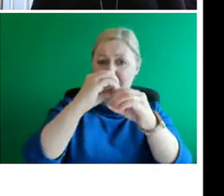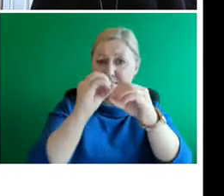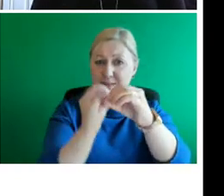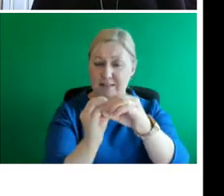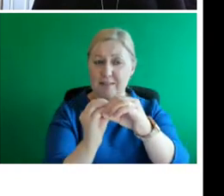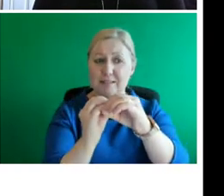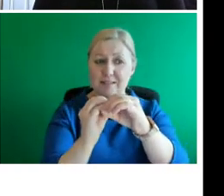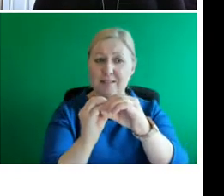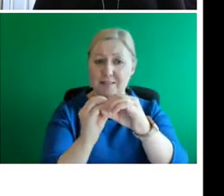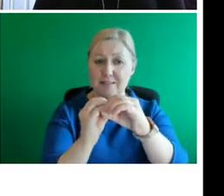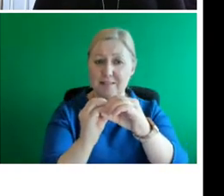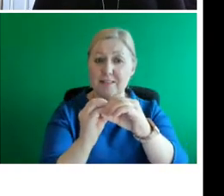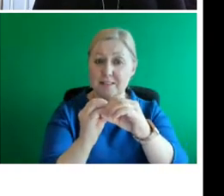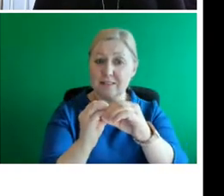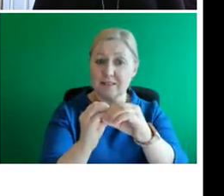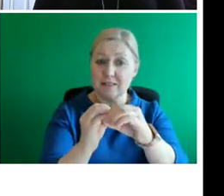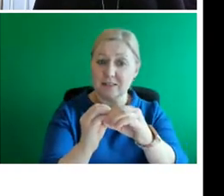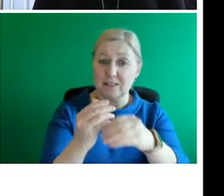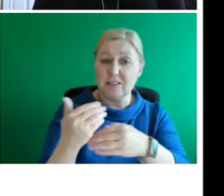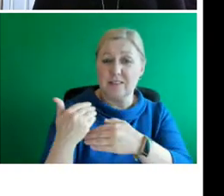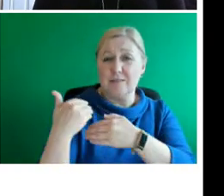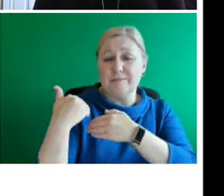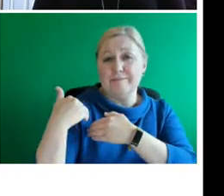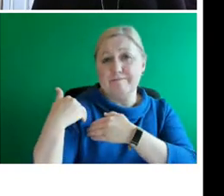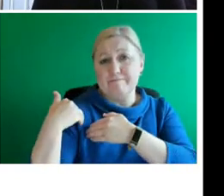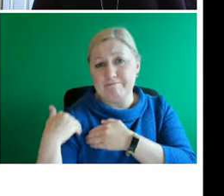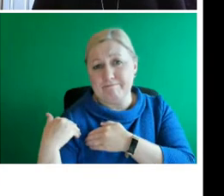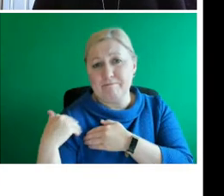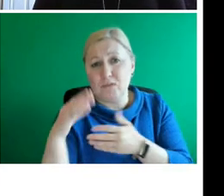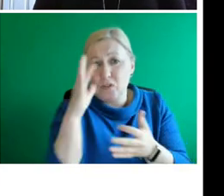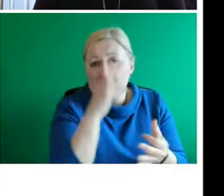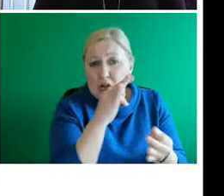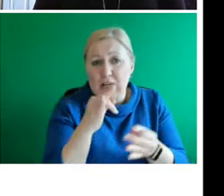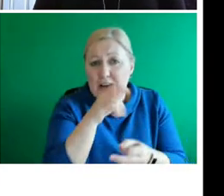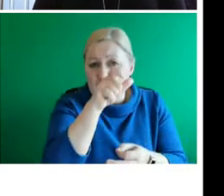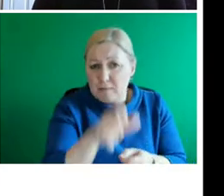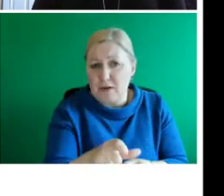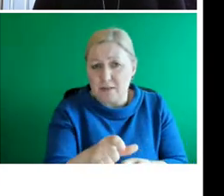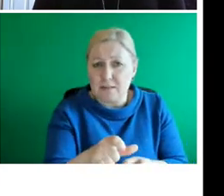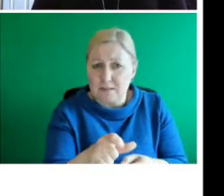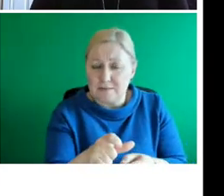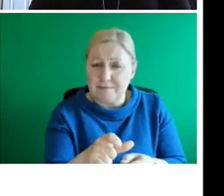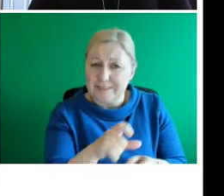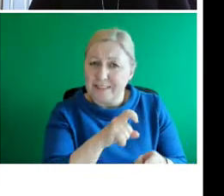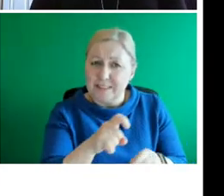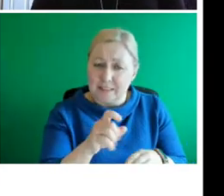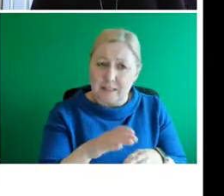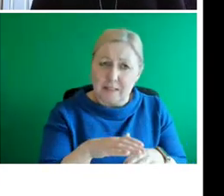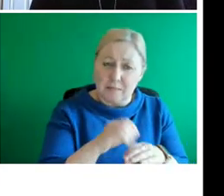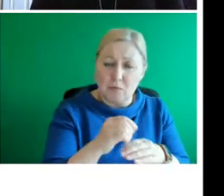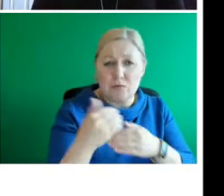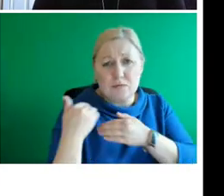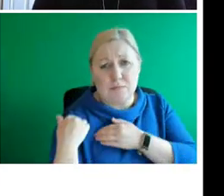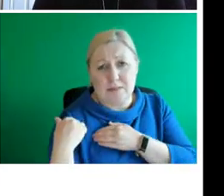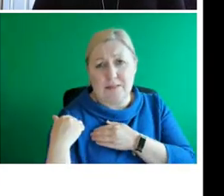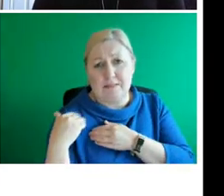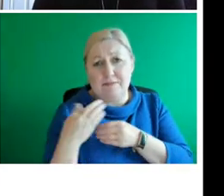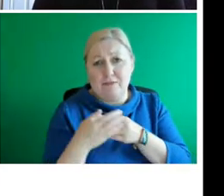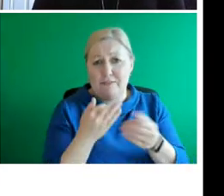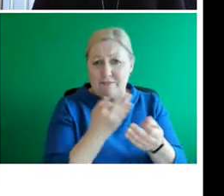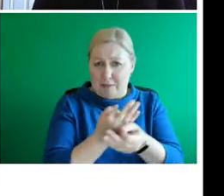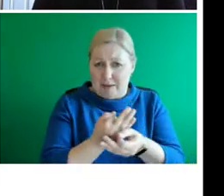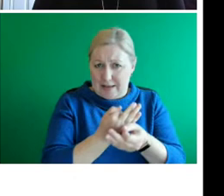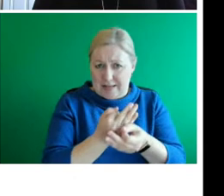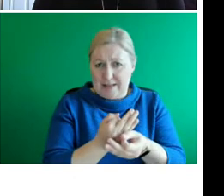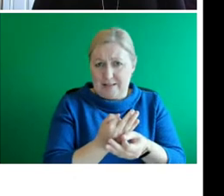carry the bulk of the care burden, I suppose, and the bulk of the support